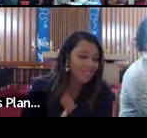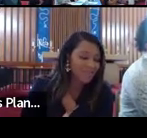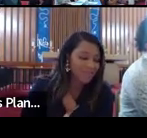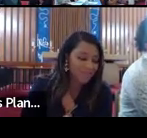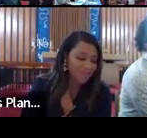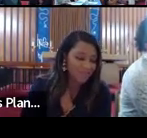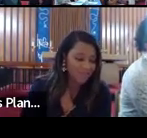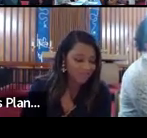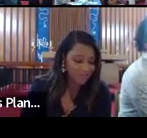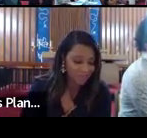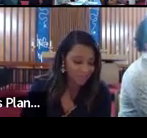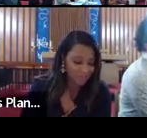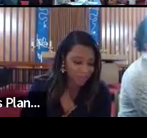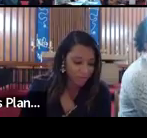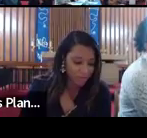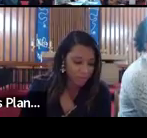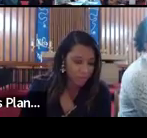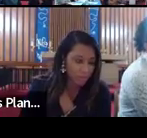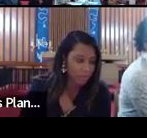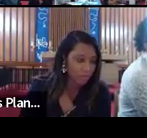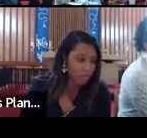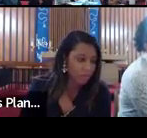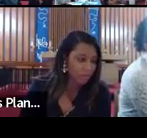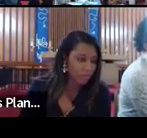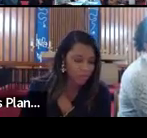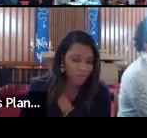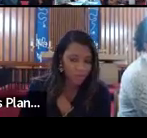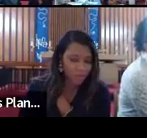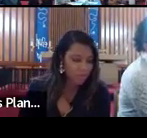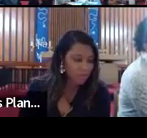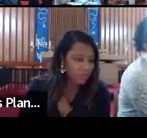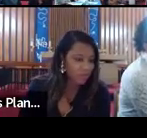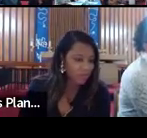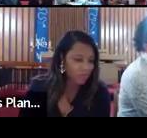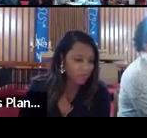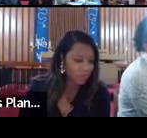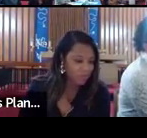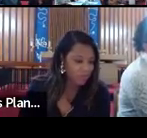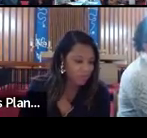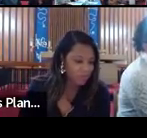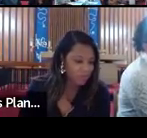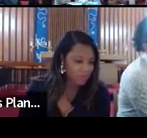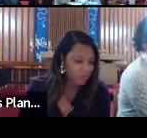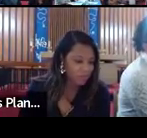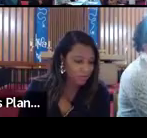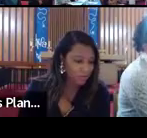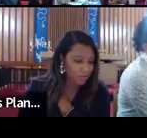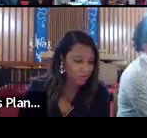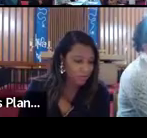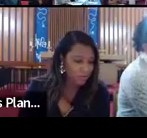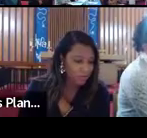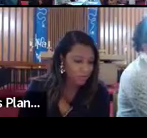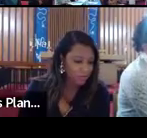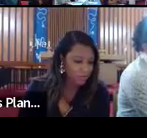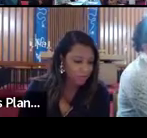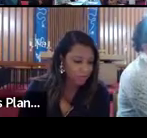We bring together families, neighbors, and community partners in a positive and physical way. These events build relationships, increase